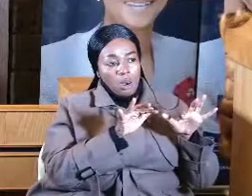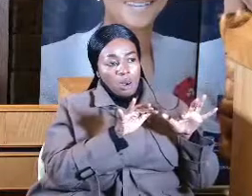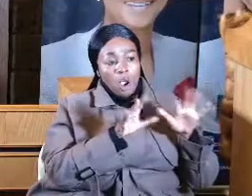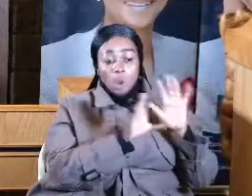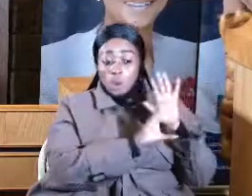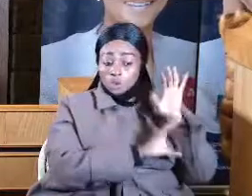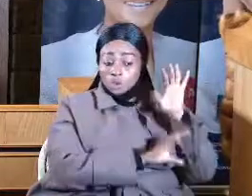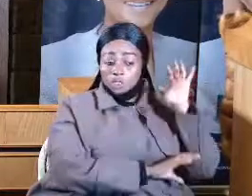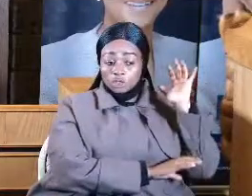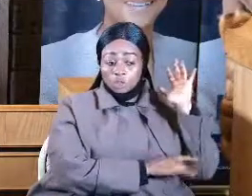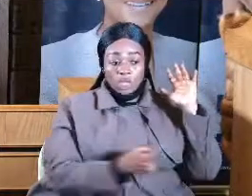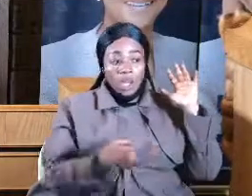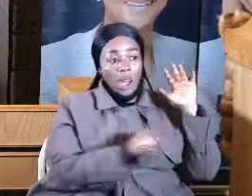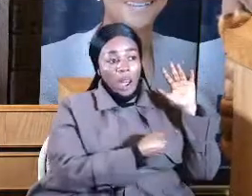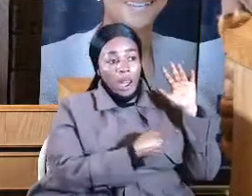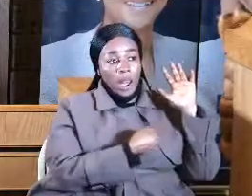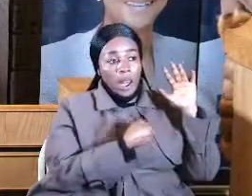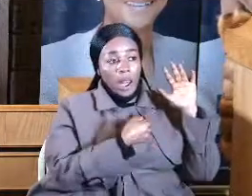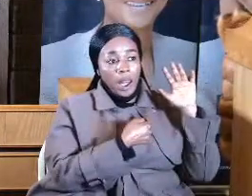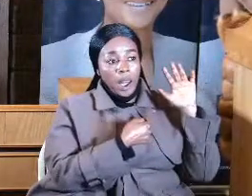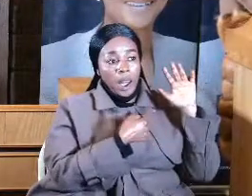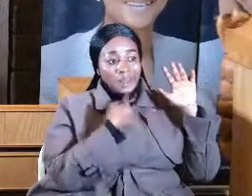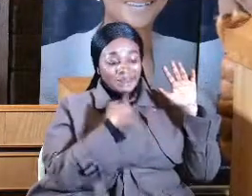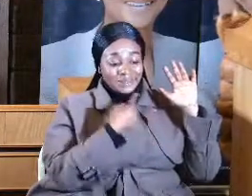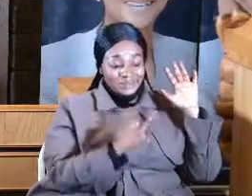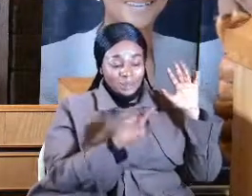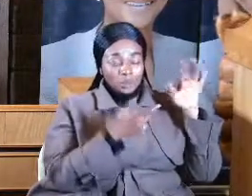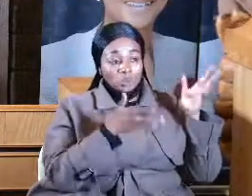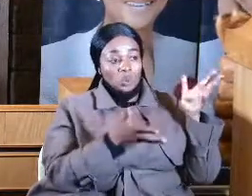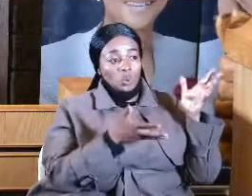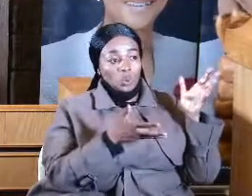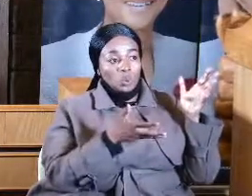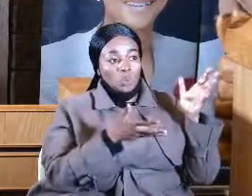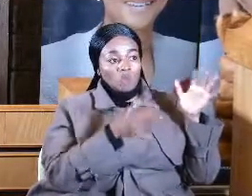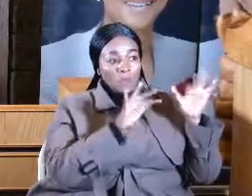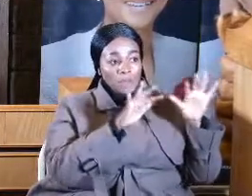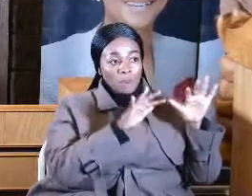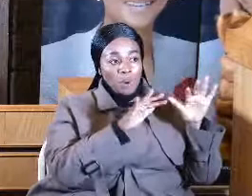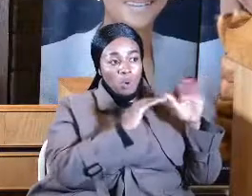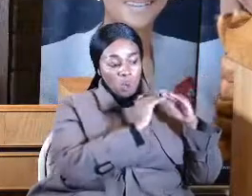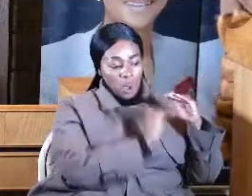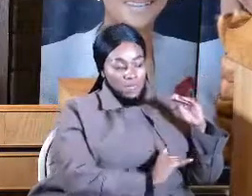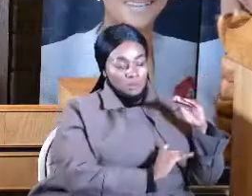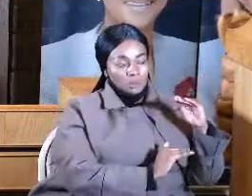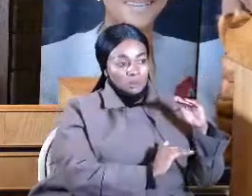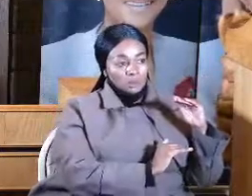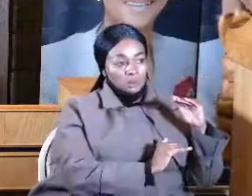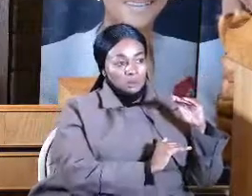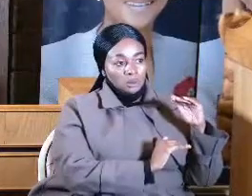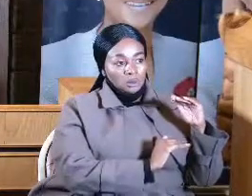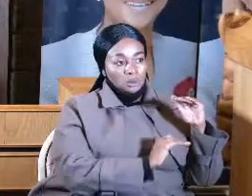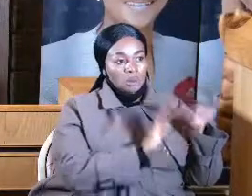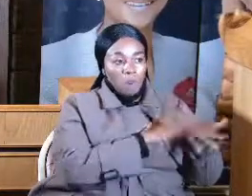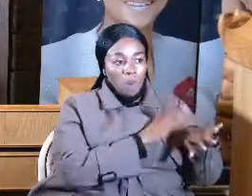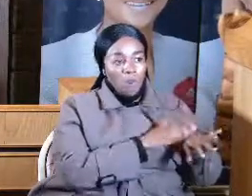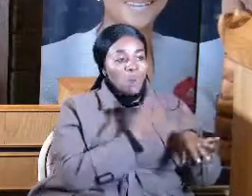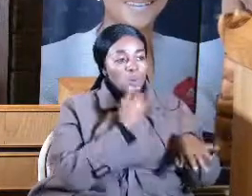The constitution of the country is speaking for the minorities, and especially women.